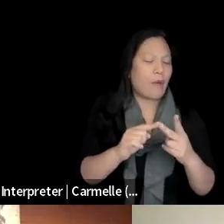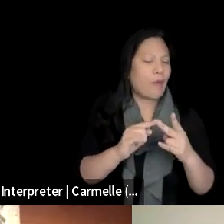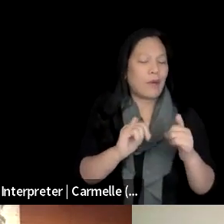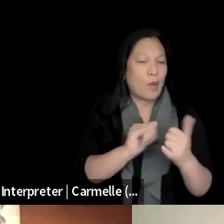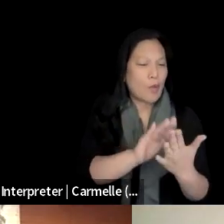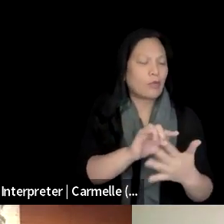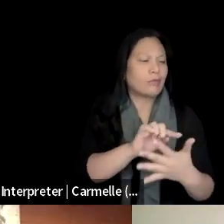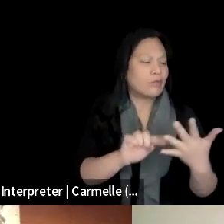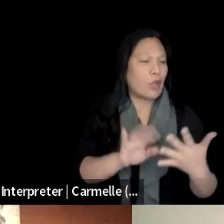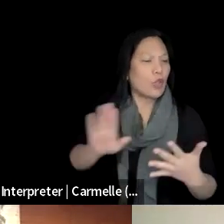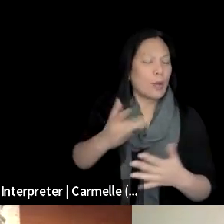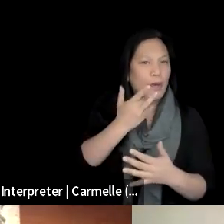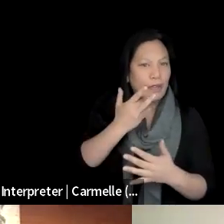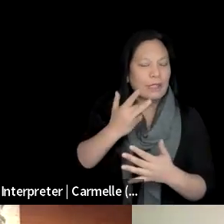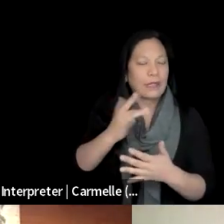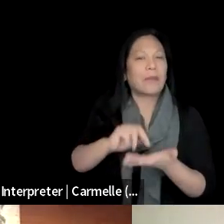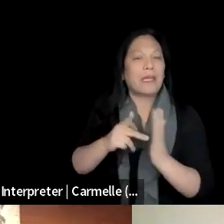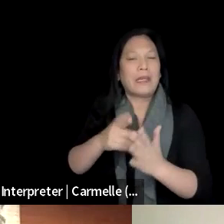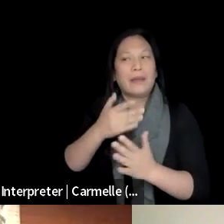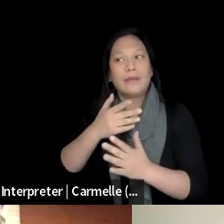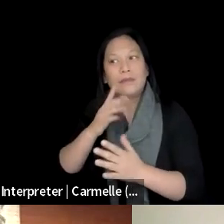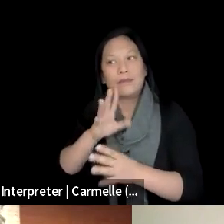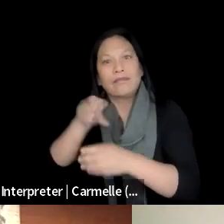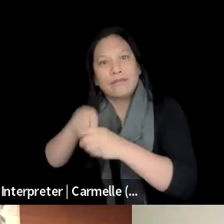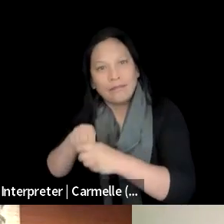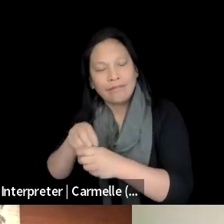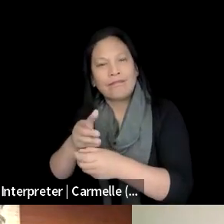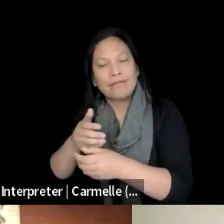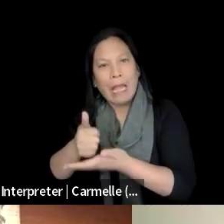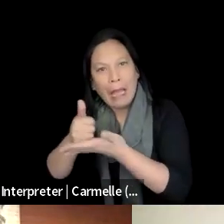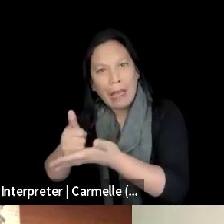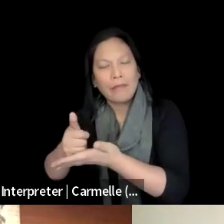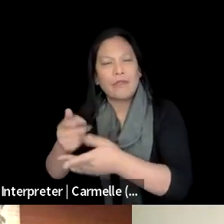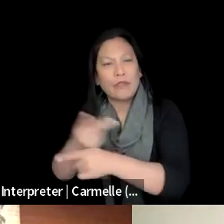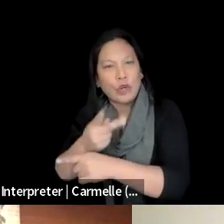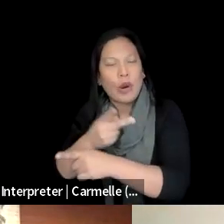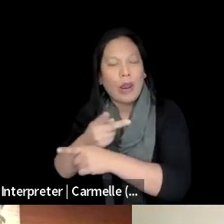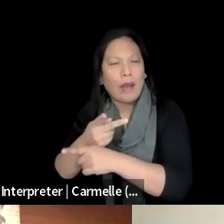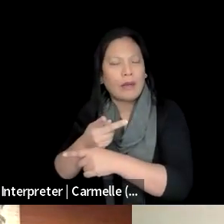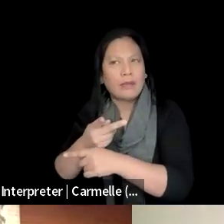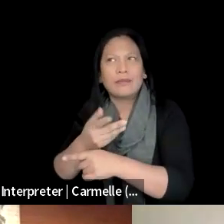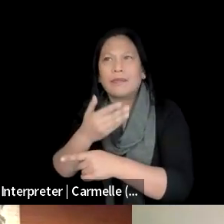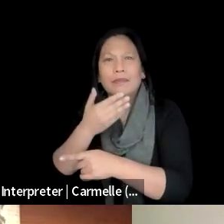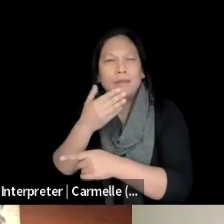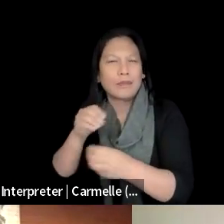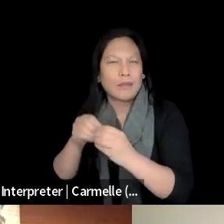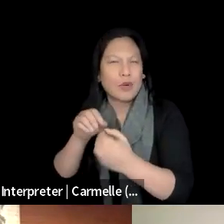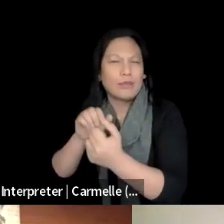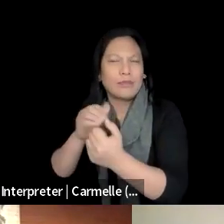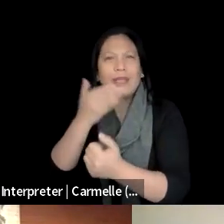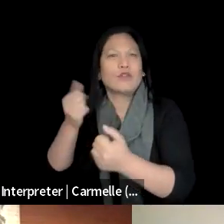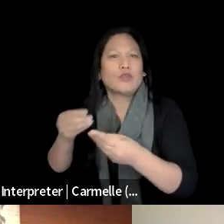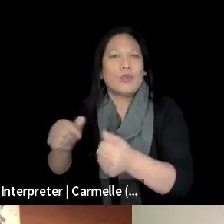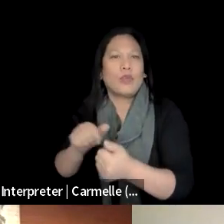are what we've said about whether or not we work on breaks. So I can approach them at this time or not. And everyone then feels